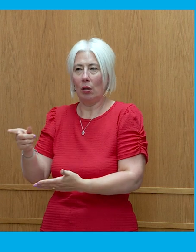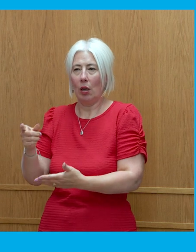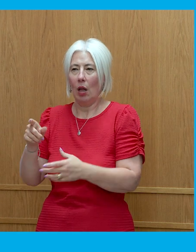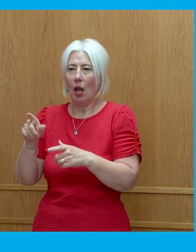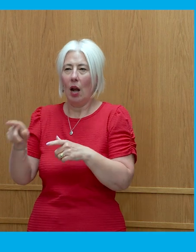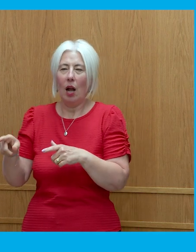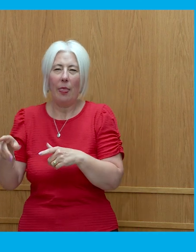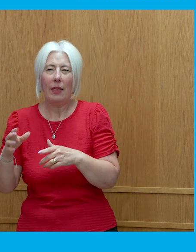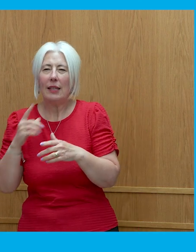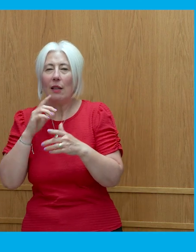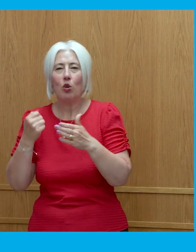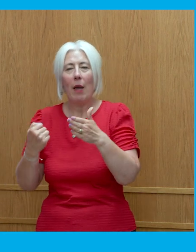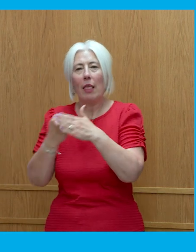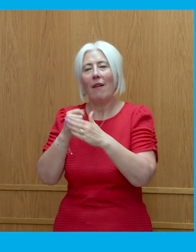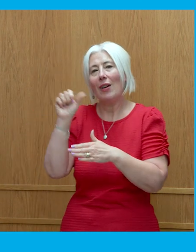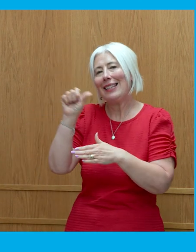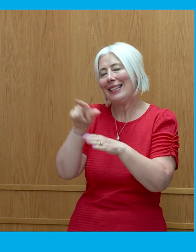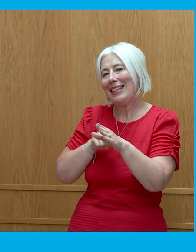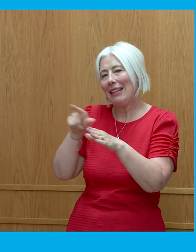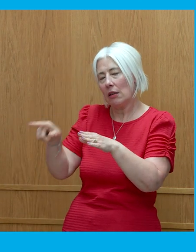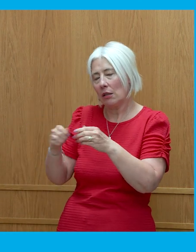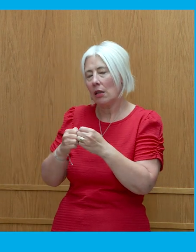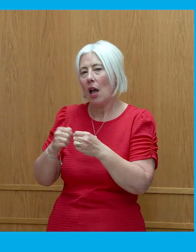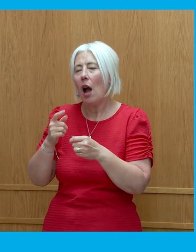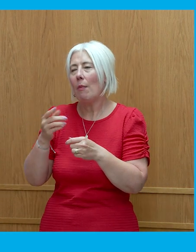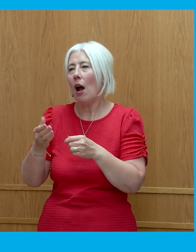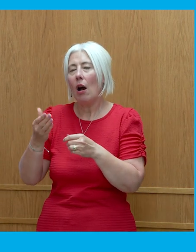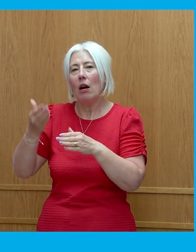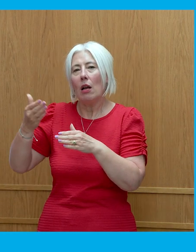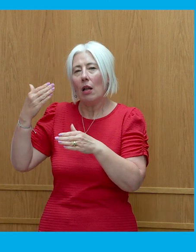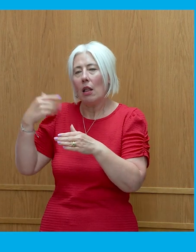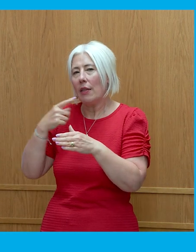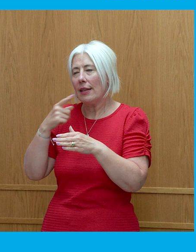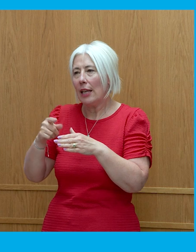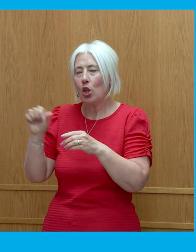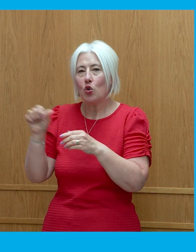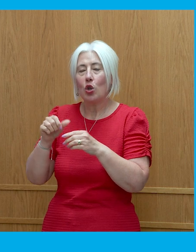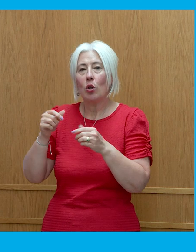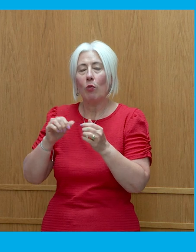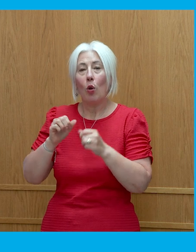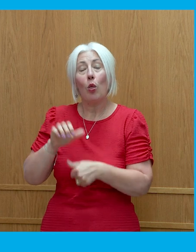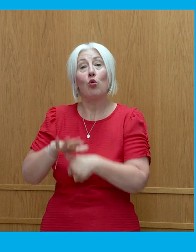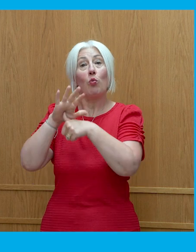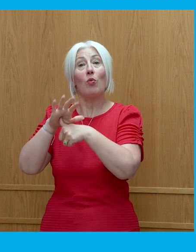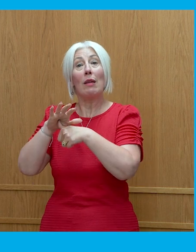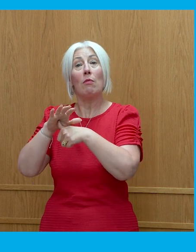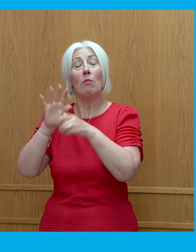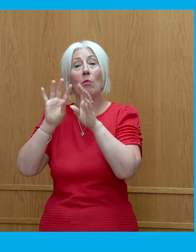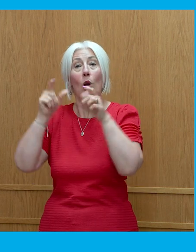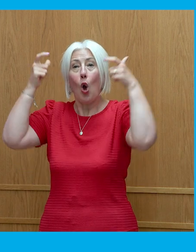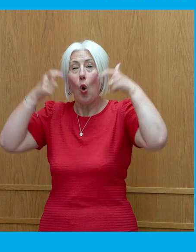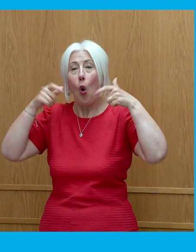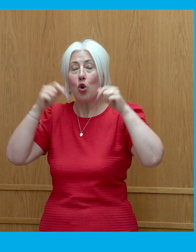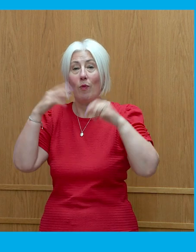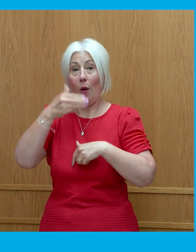term limit. There's been a repeated call over the years to expand the Supreme Court from 9 to, I think it's